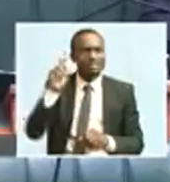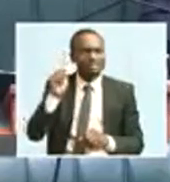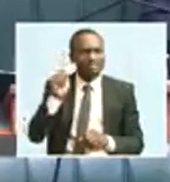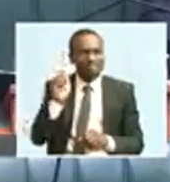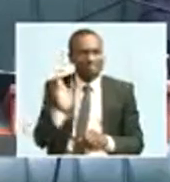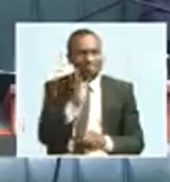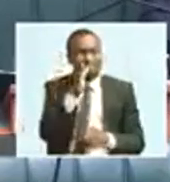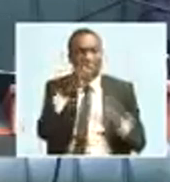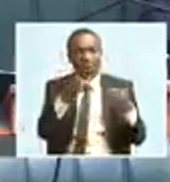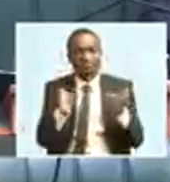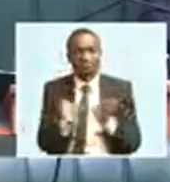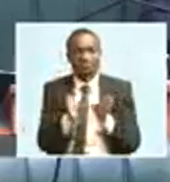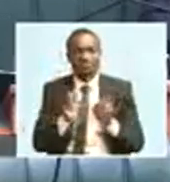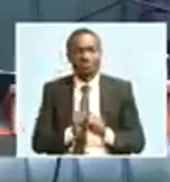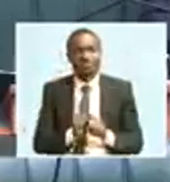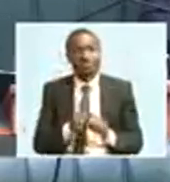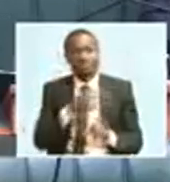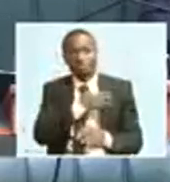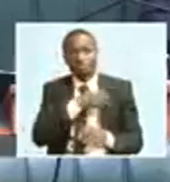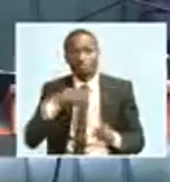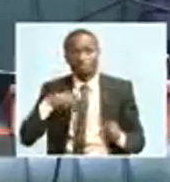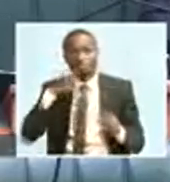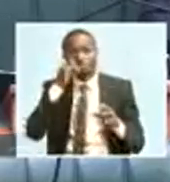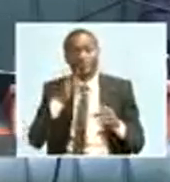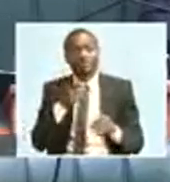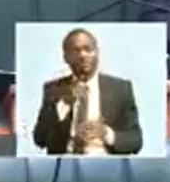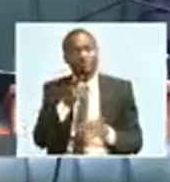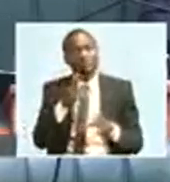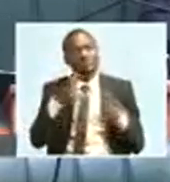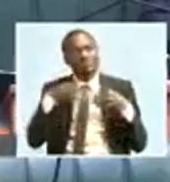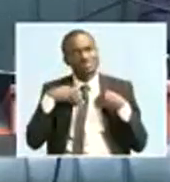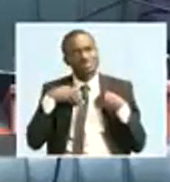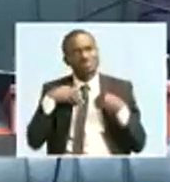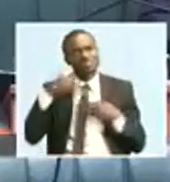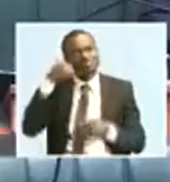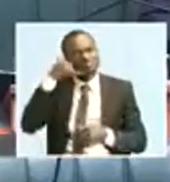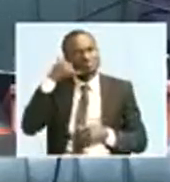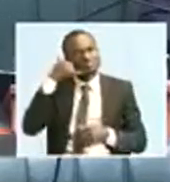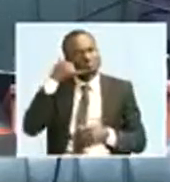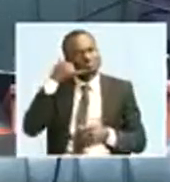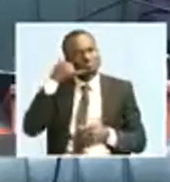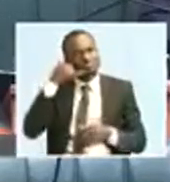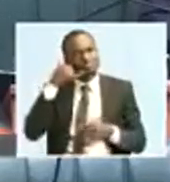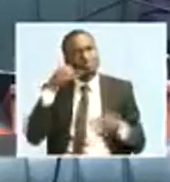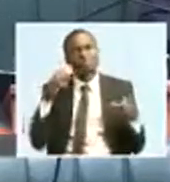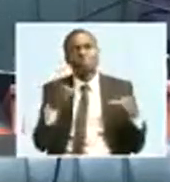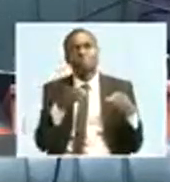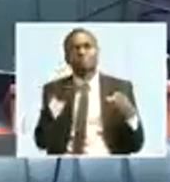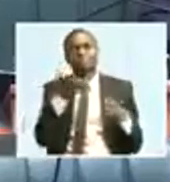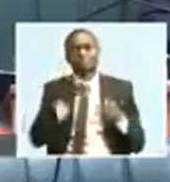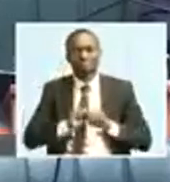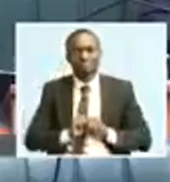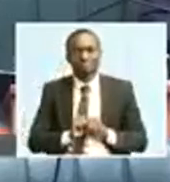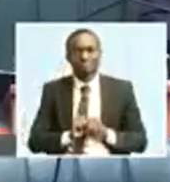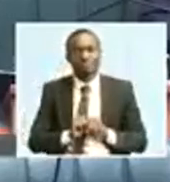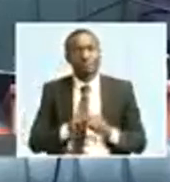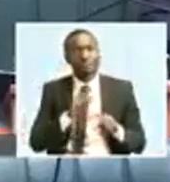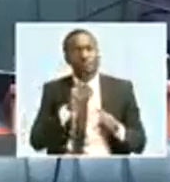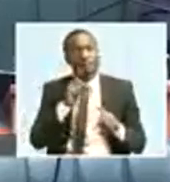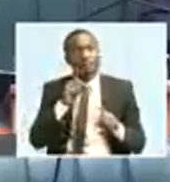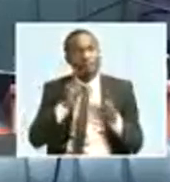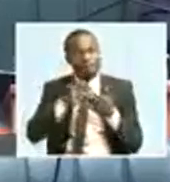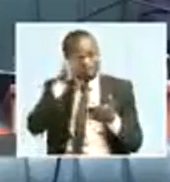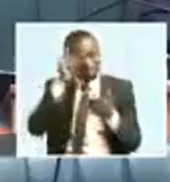constituency. And Madam Speaker, I've been receiving phone calls from the community that pupils